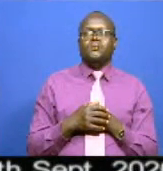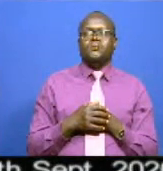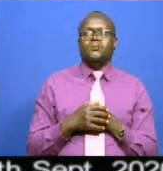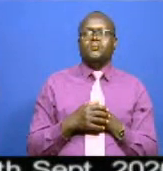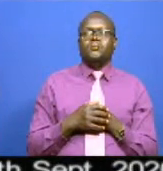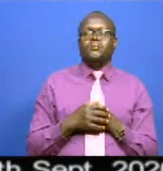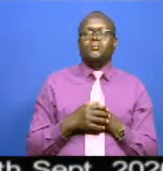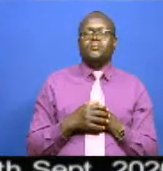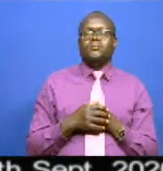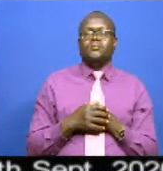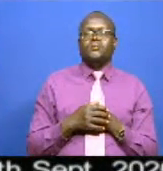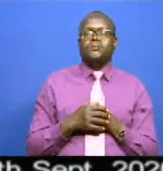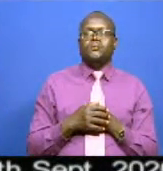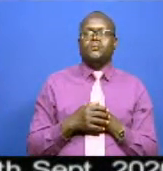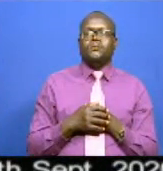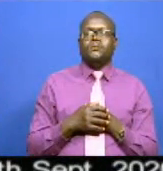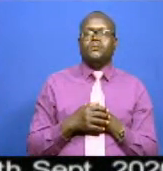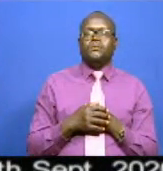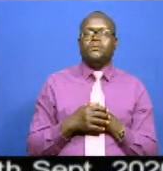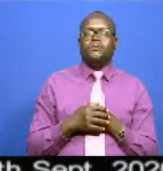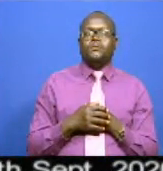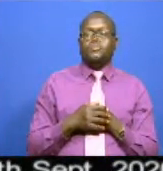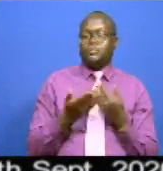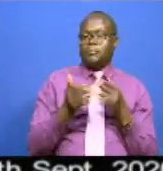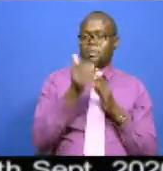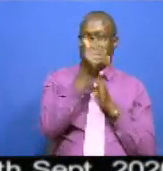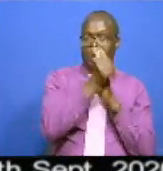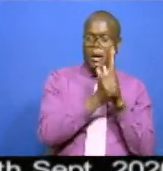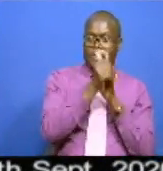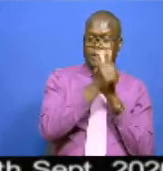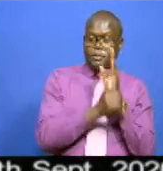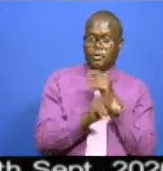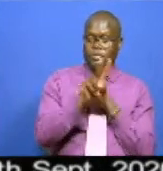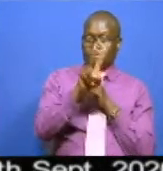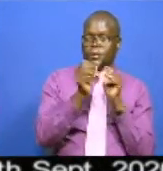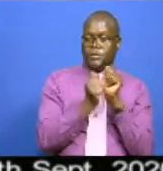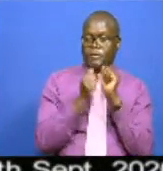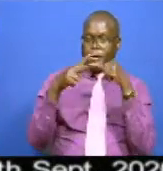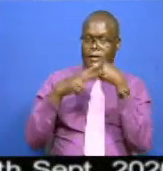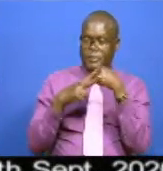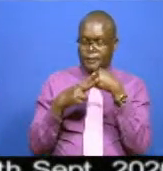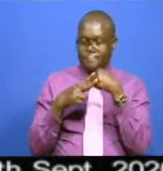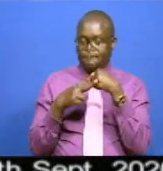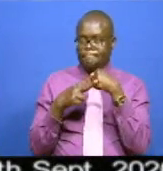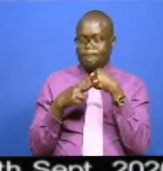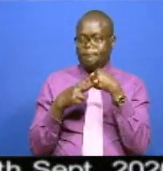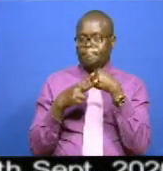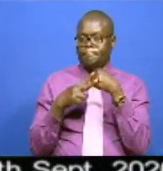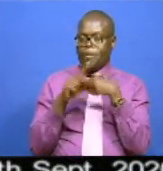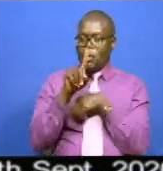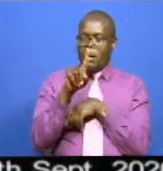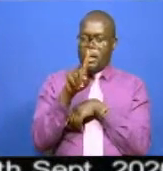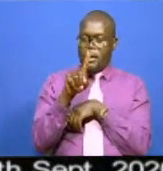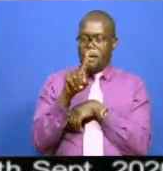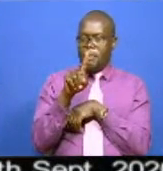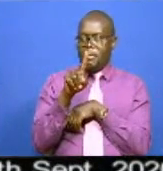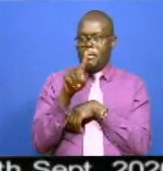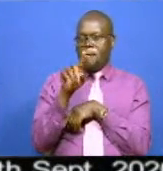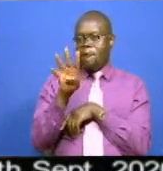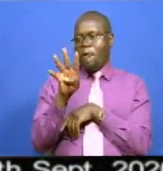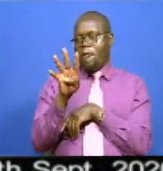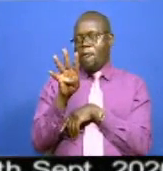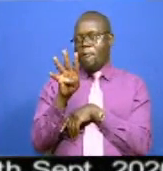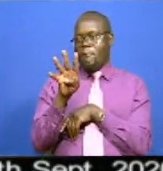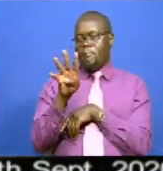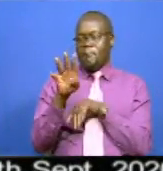pursuant to the provisions of Article 217, Subarticle 1 and Subarticle 4